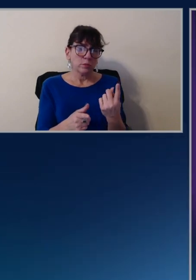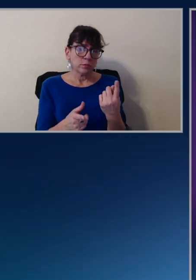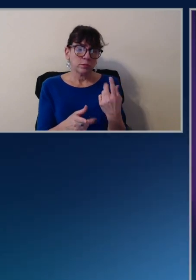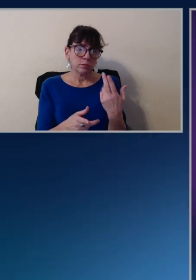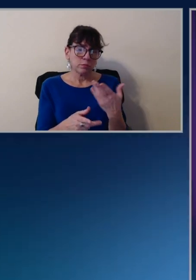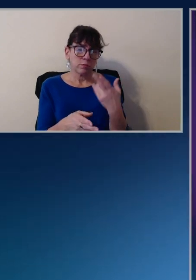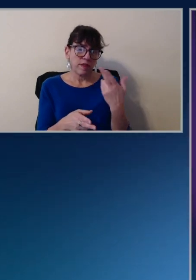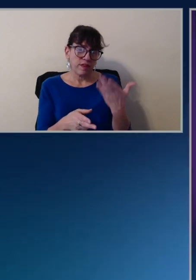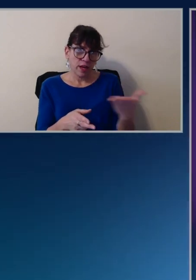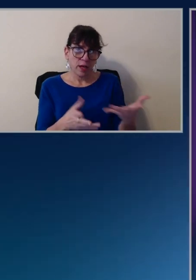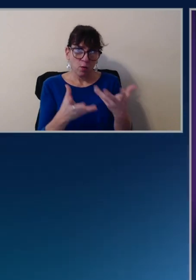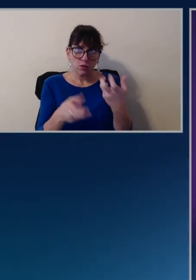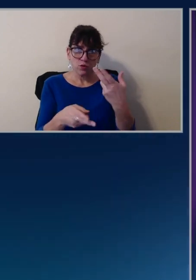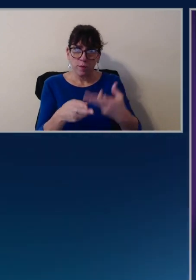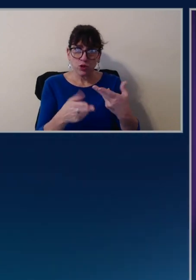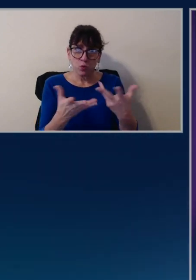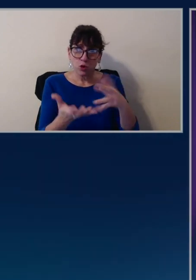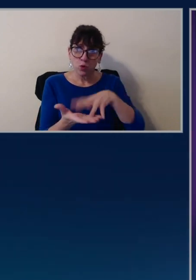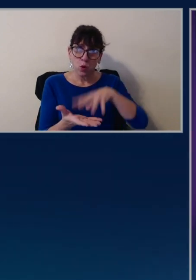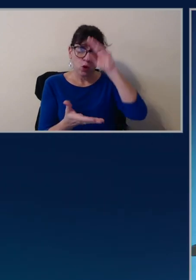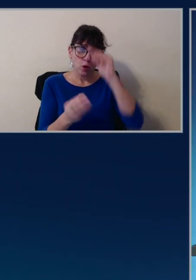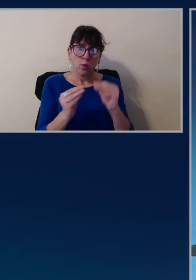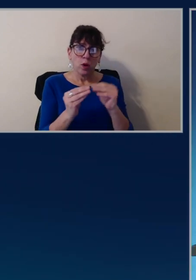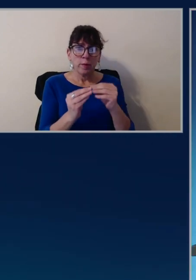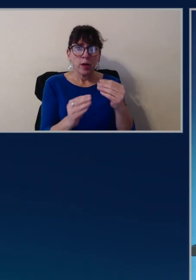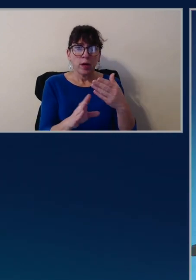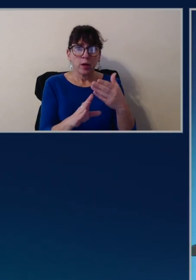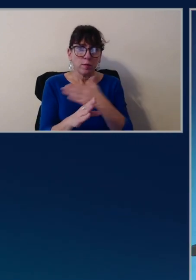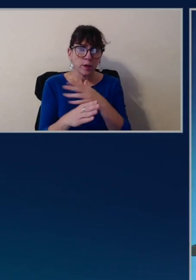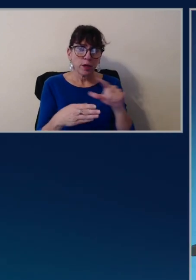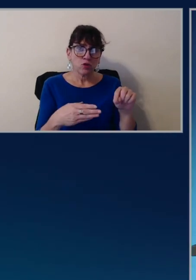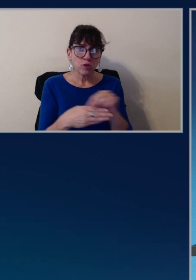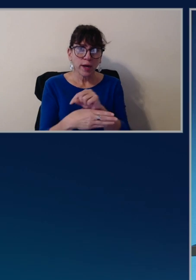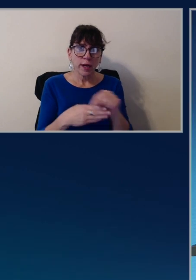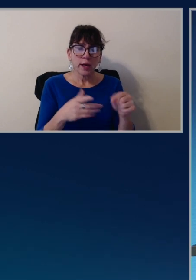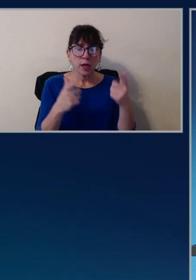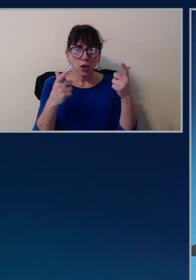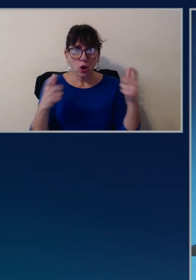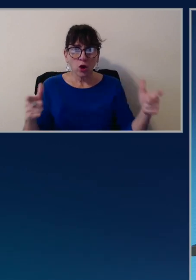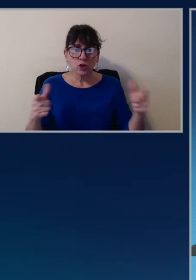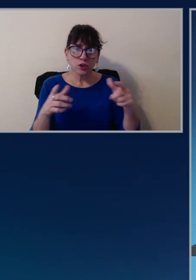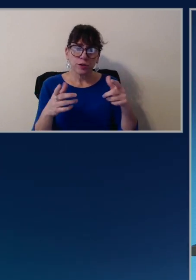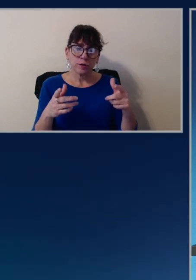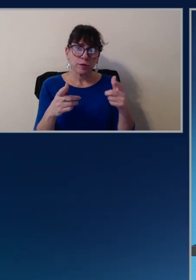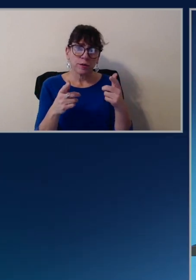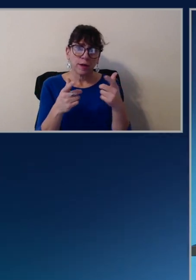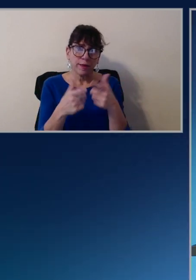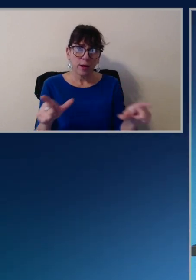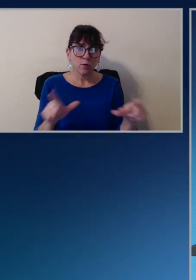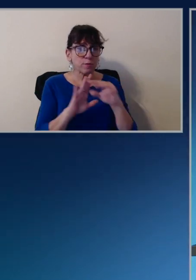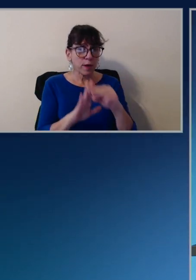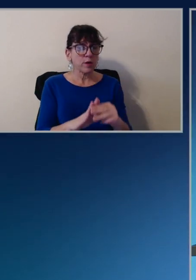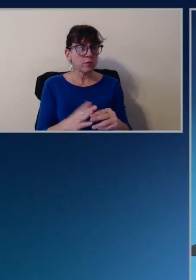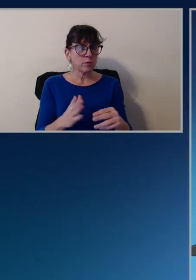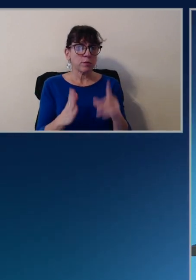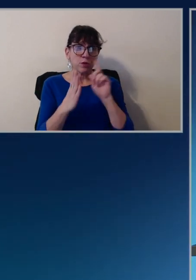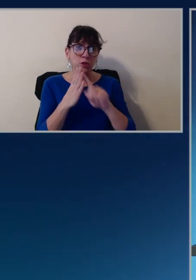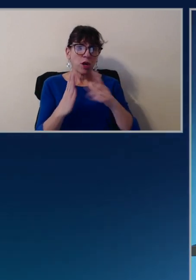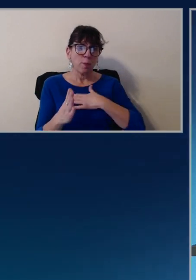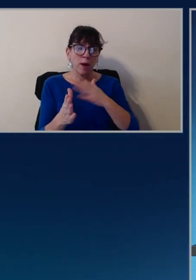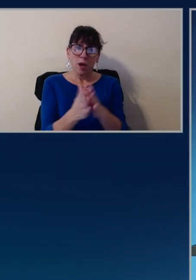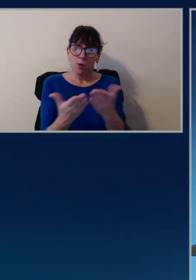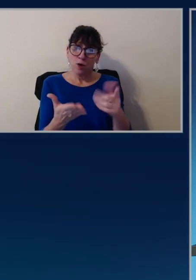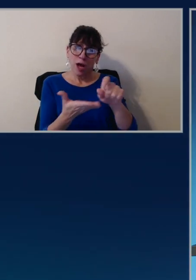more about pre-training large vision and language models, feel free to check out my book on the topic. I did write a book about